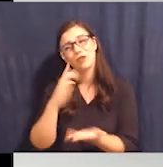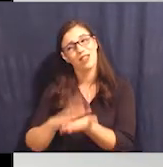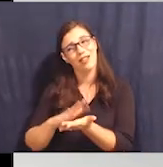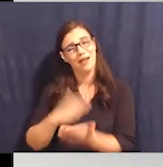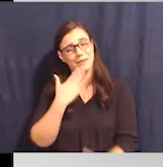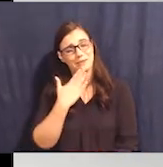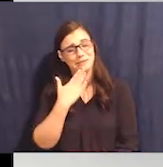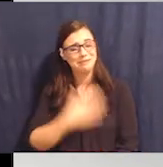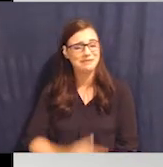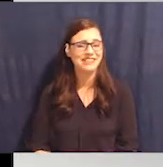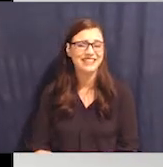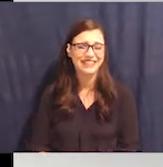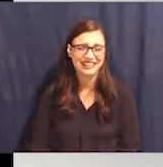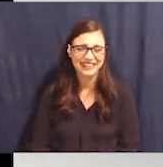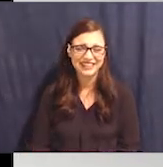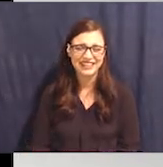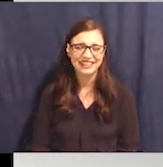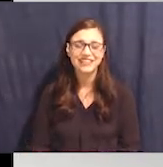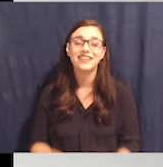Thanks for the clap.